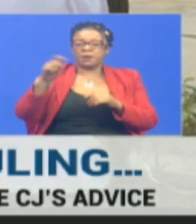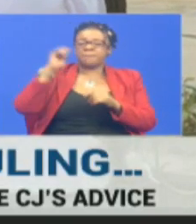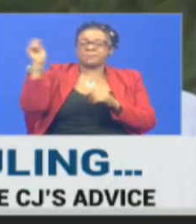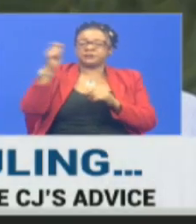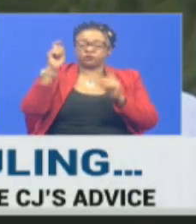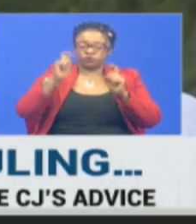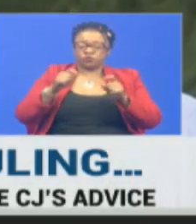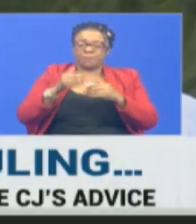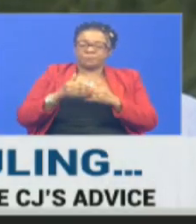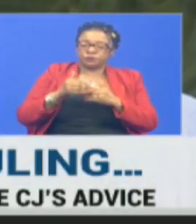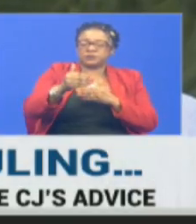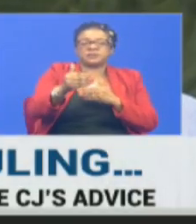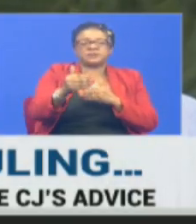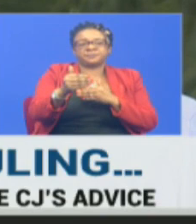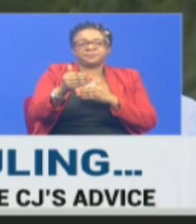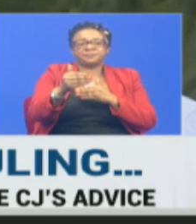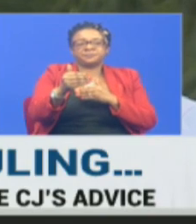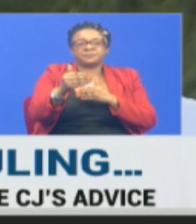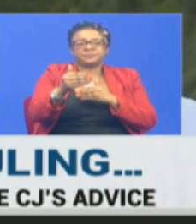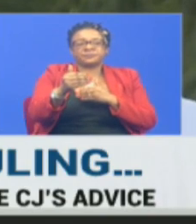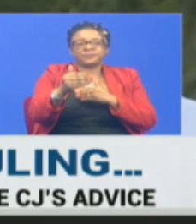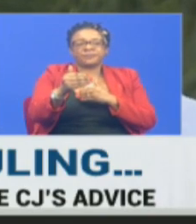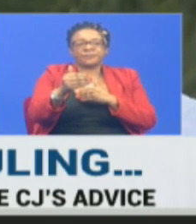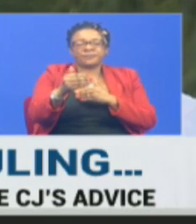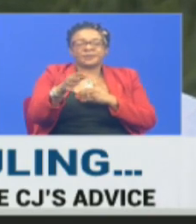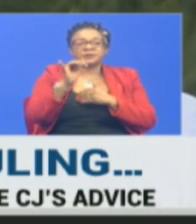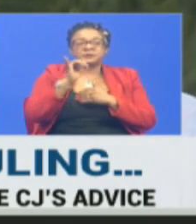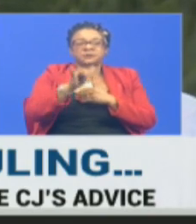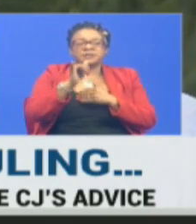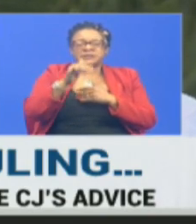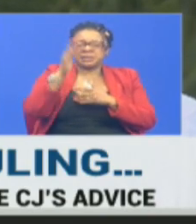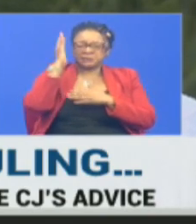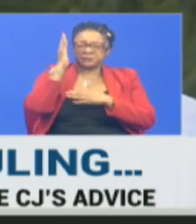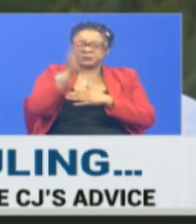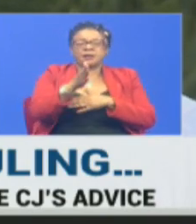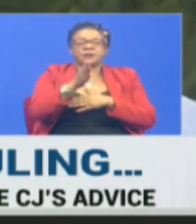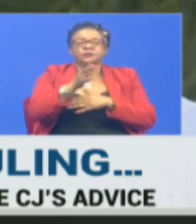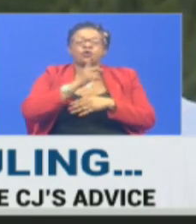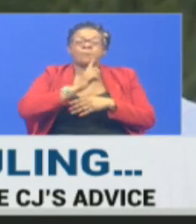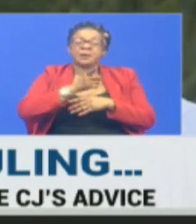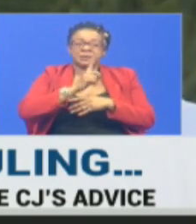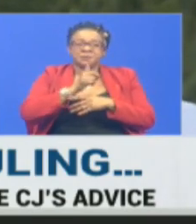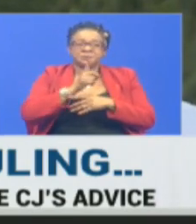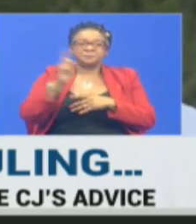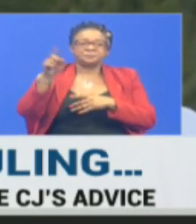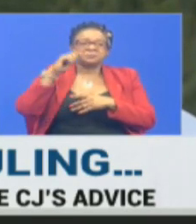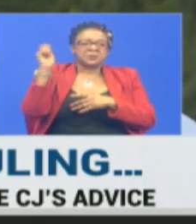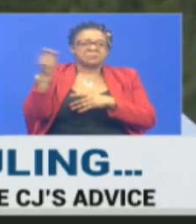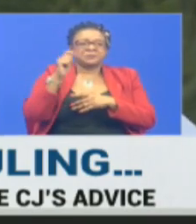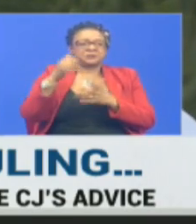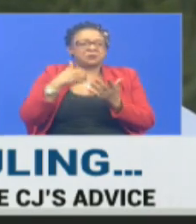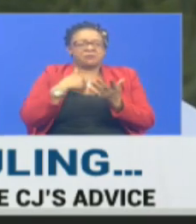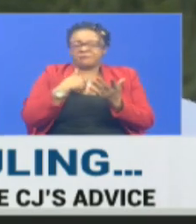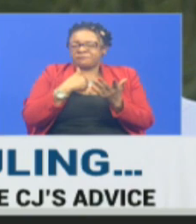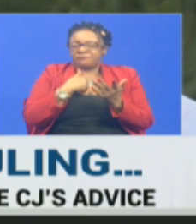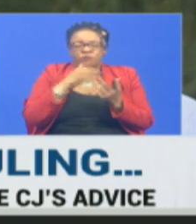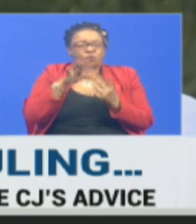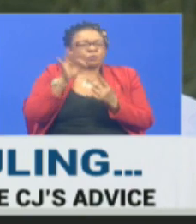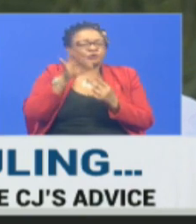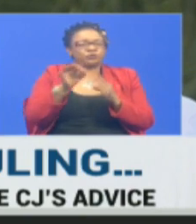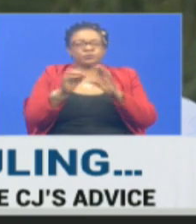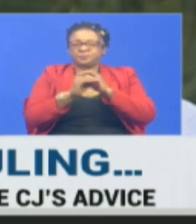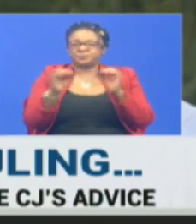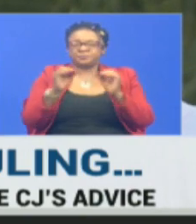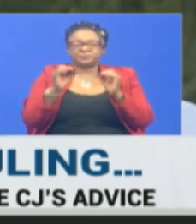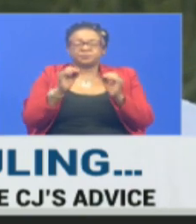proceed. That's a direct command, and the President really does not have discretion around